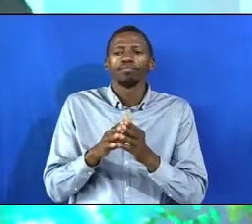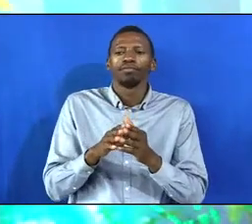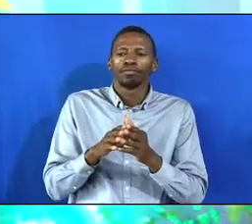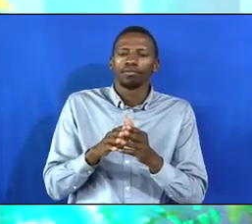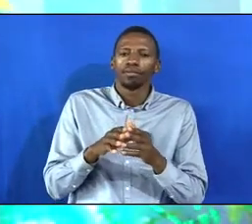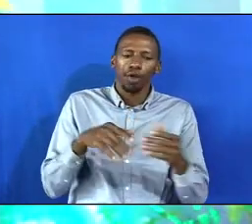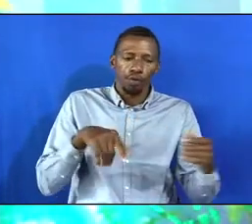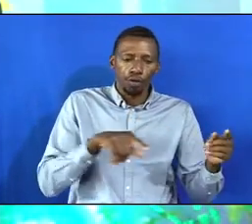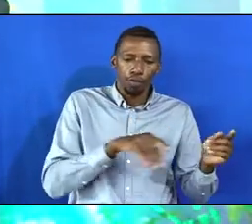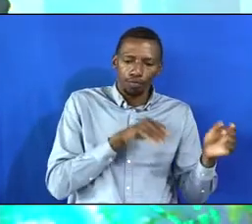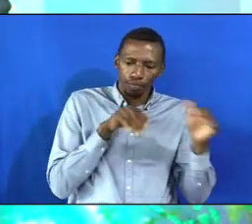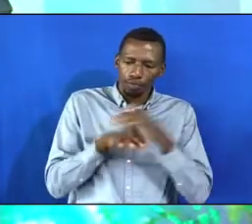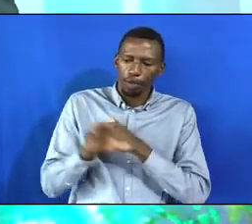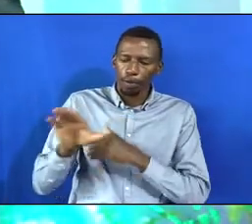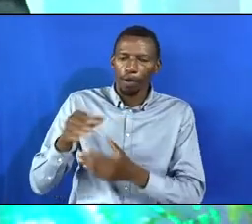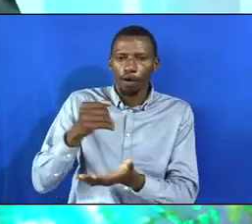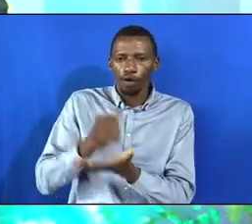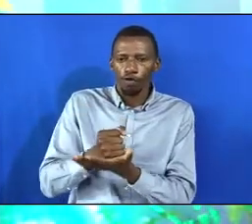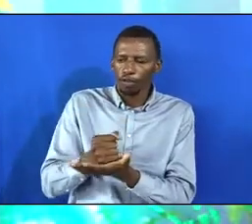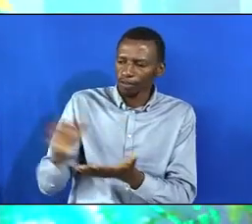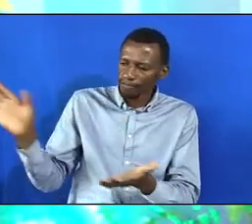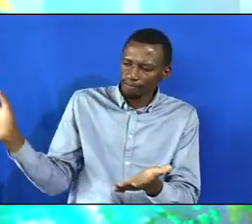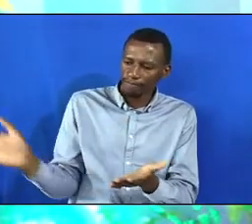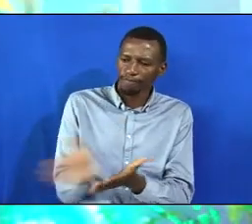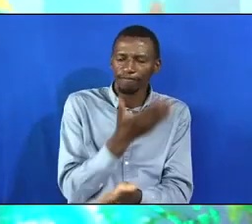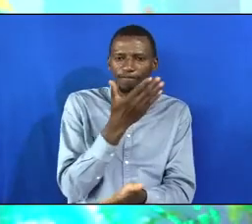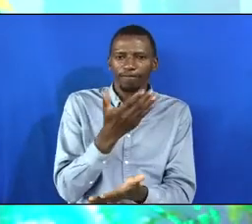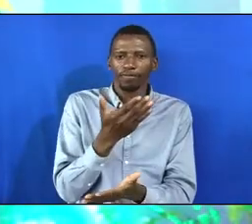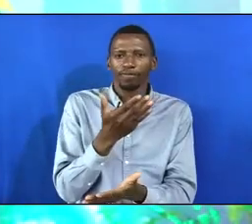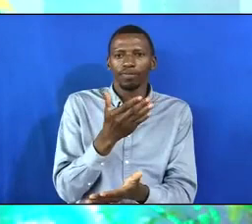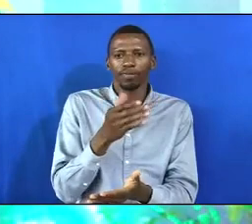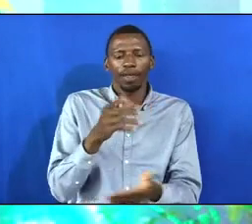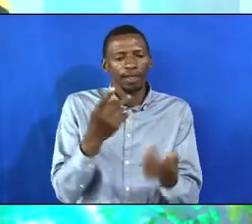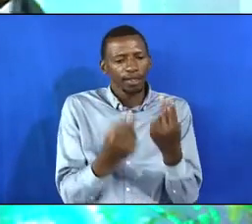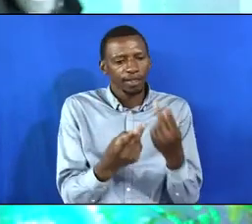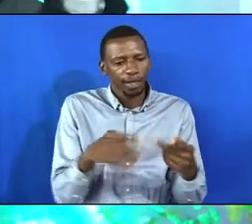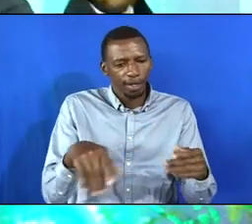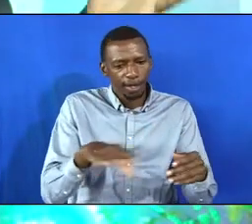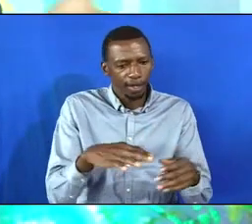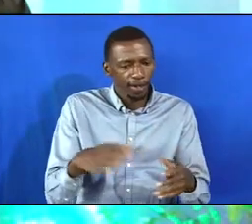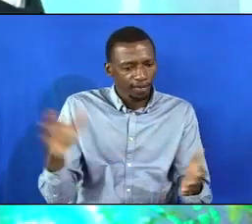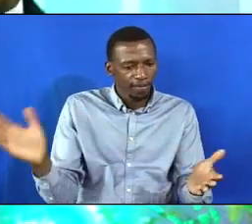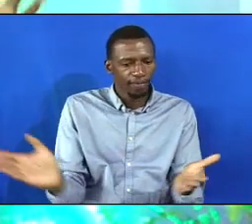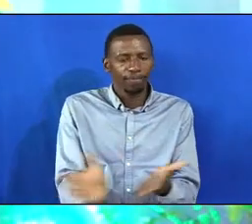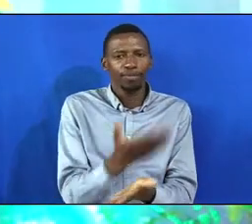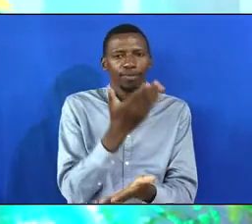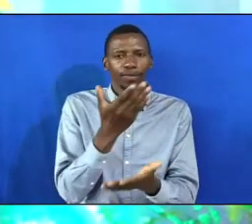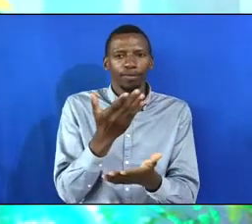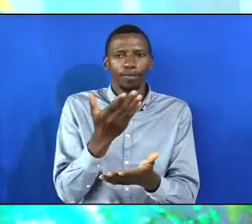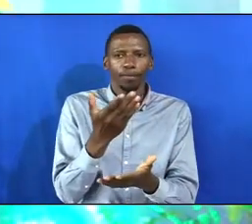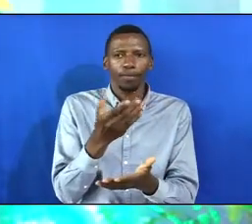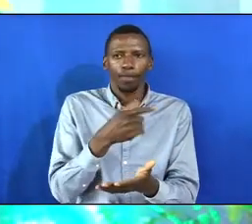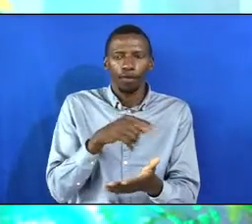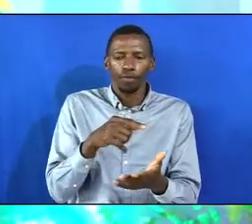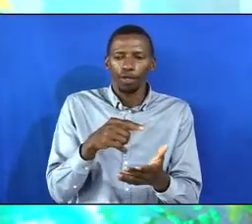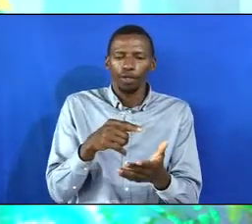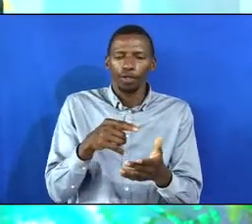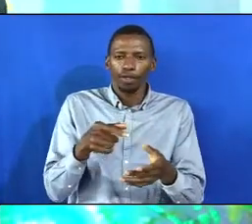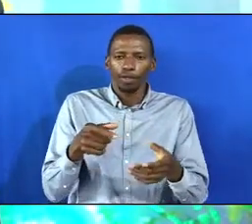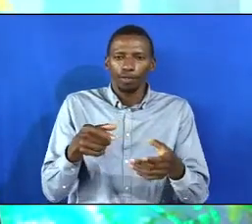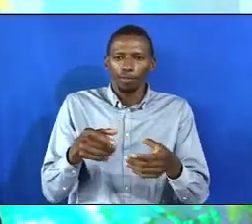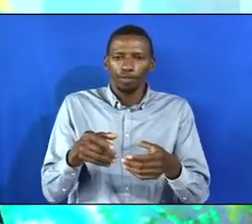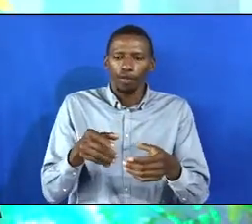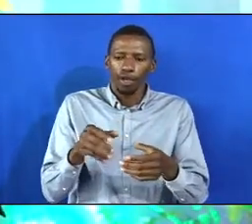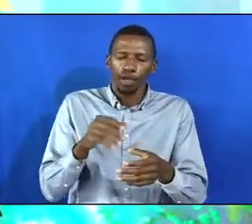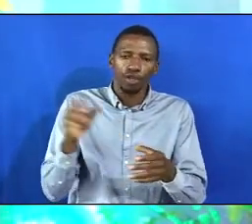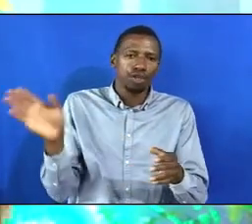those idols, went to his living room, wherever, kitchen, everywhere, and there were 2 cartons of idols. By the way, Asians are